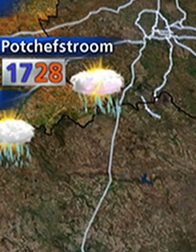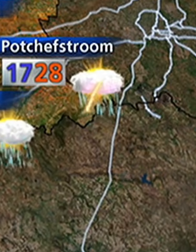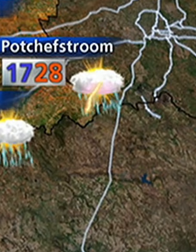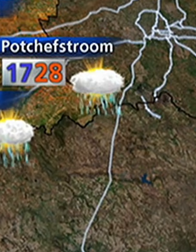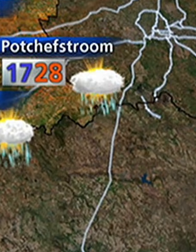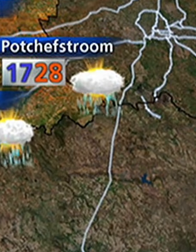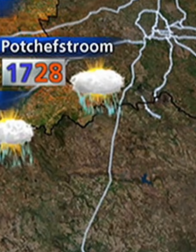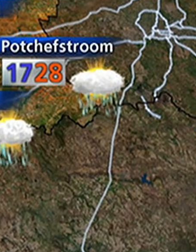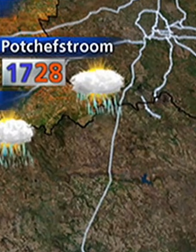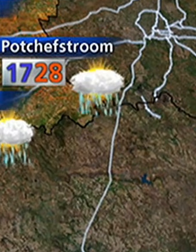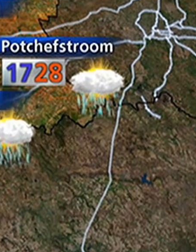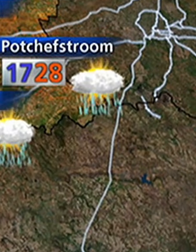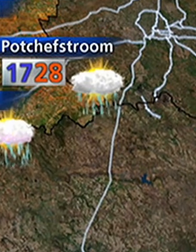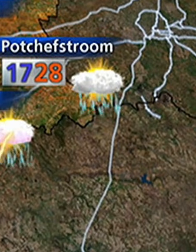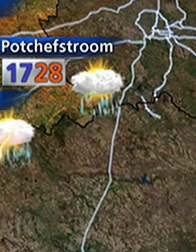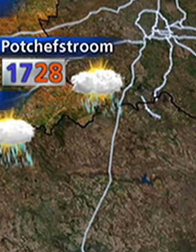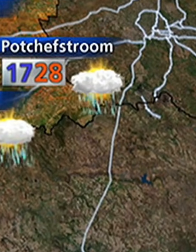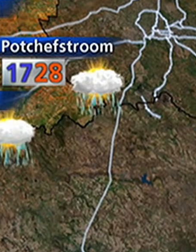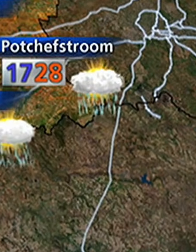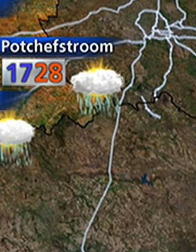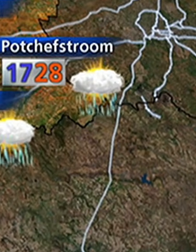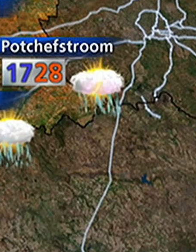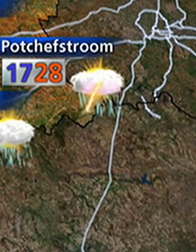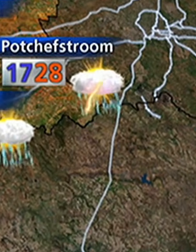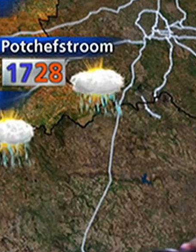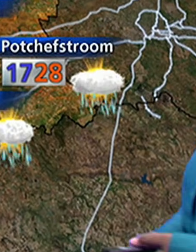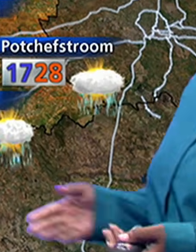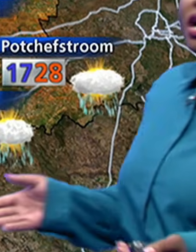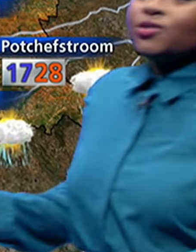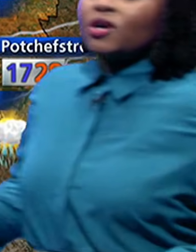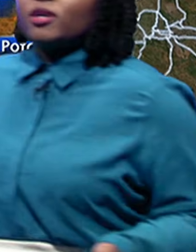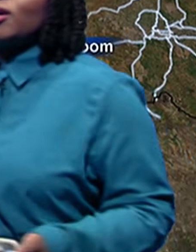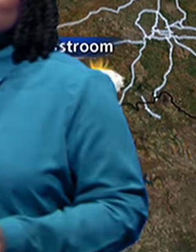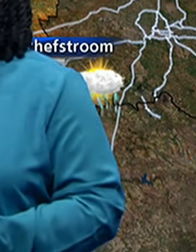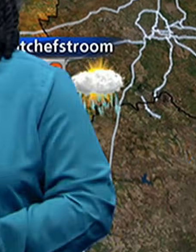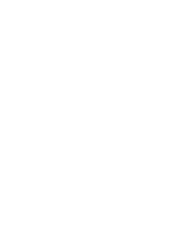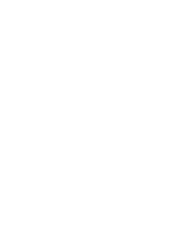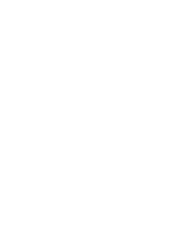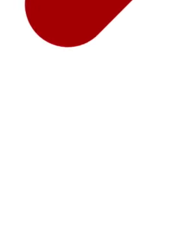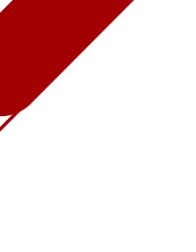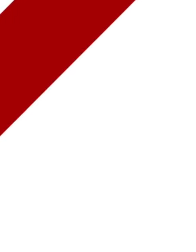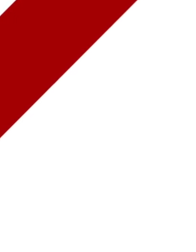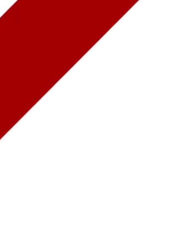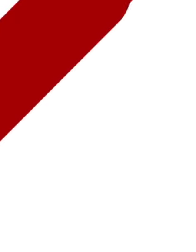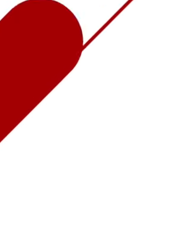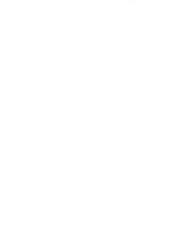borobongwe. Ottosdal e tla be ke mo go dikgata di le 20 le borobongwe. Mo gaetso ka go rialo go tsoga